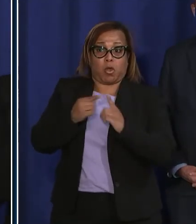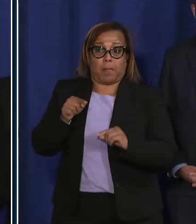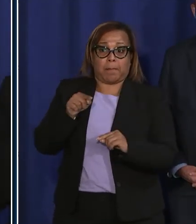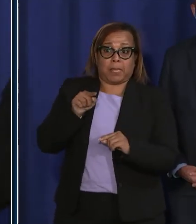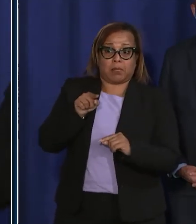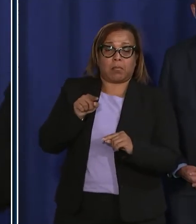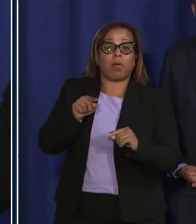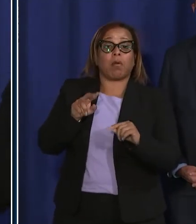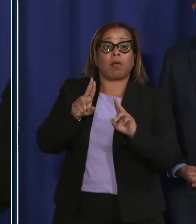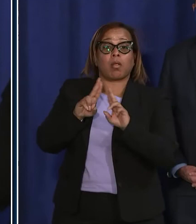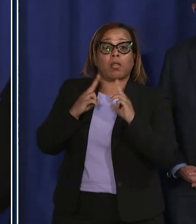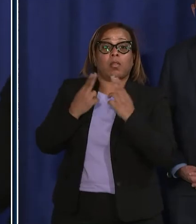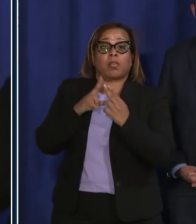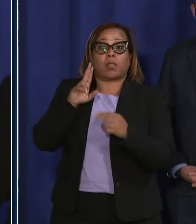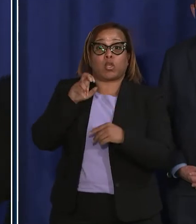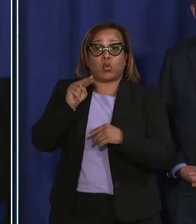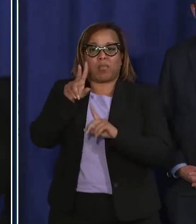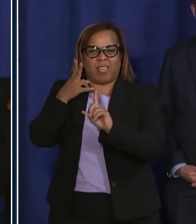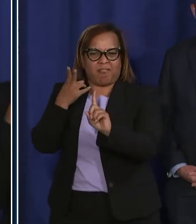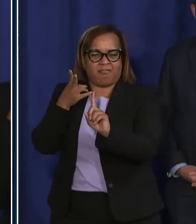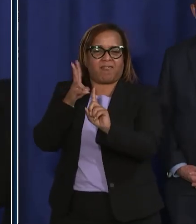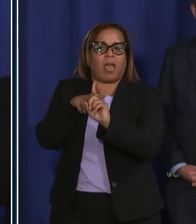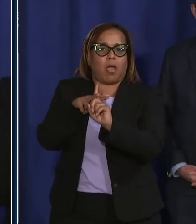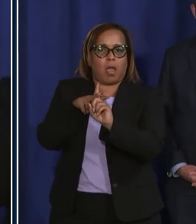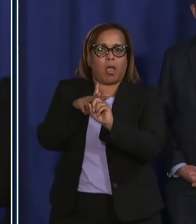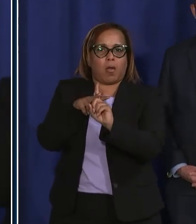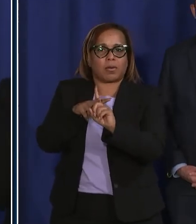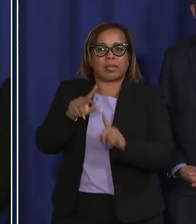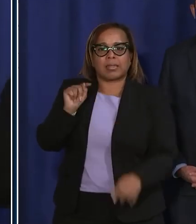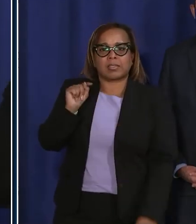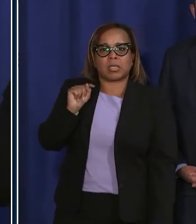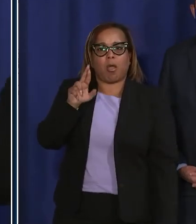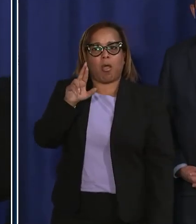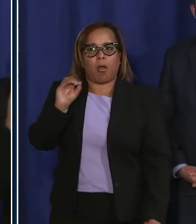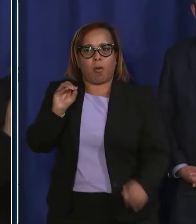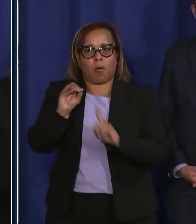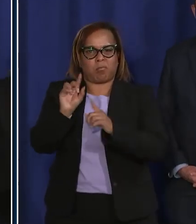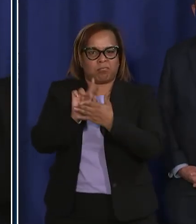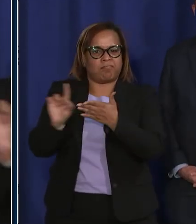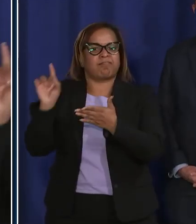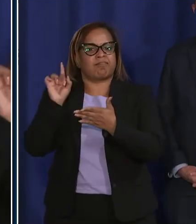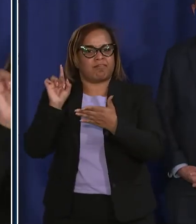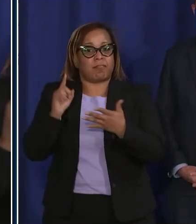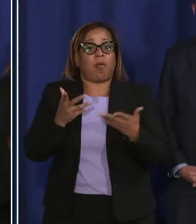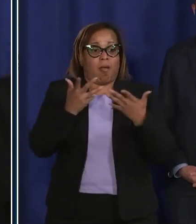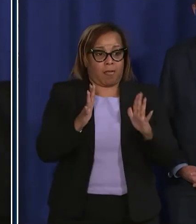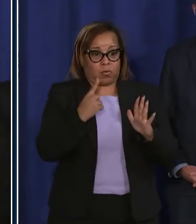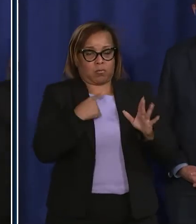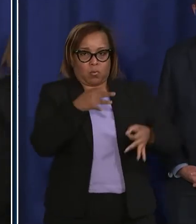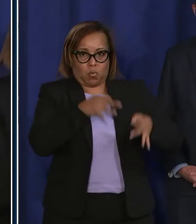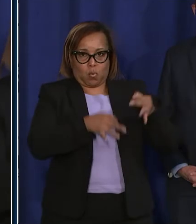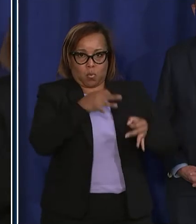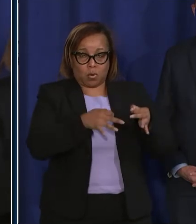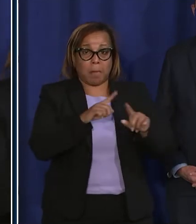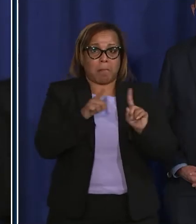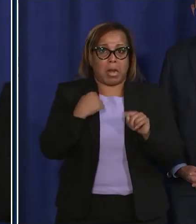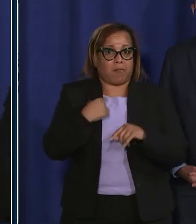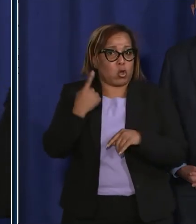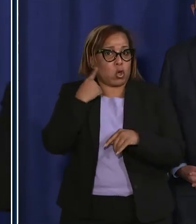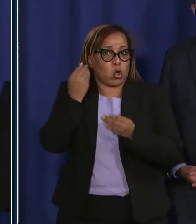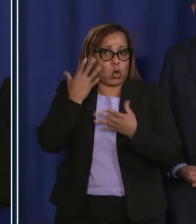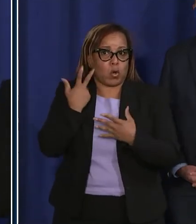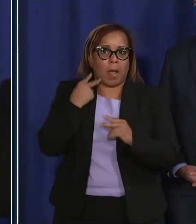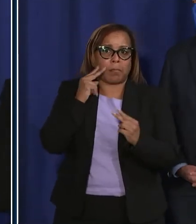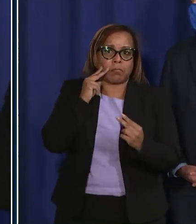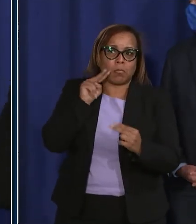police unions filed a TRO last Friday following our action in court, but I have not heard. I'm